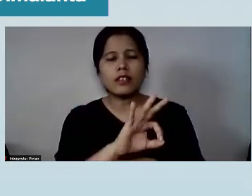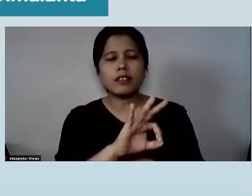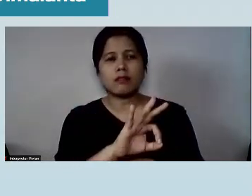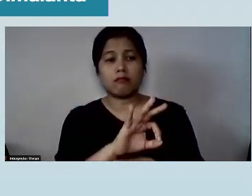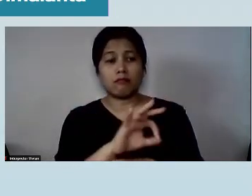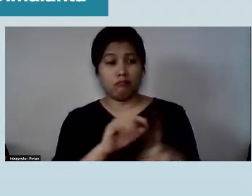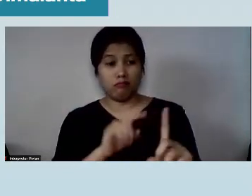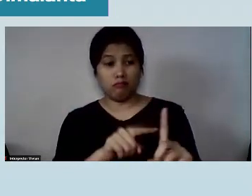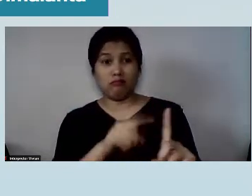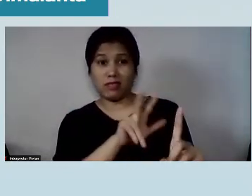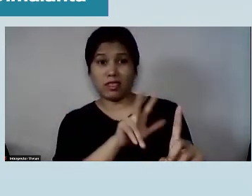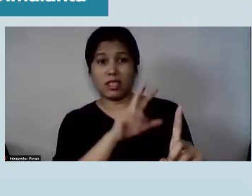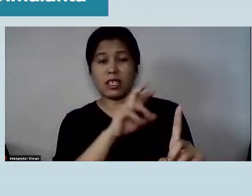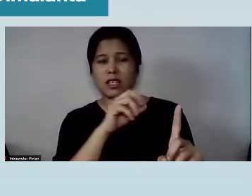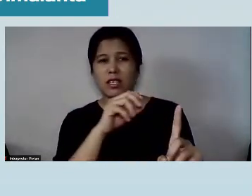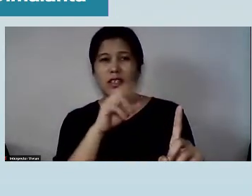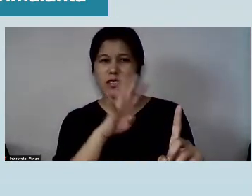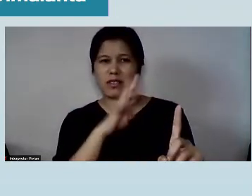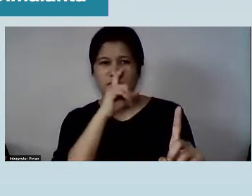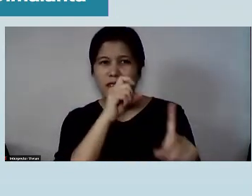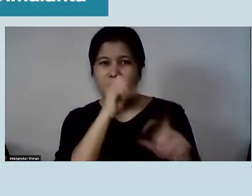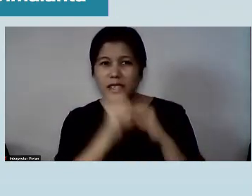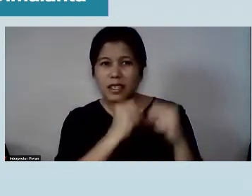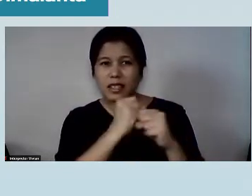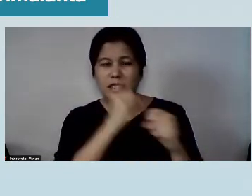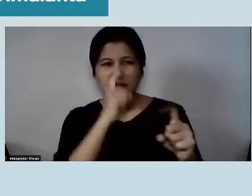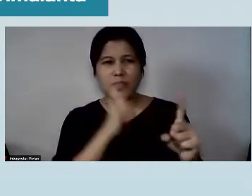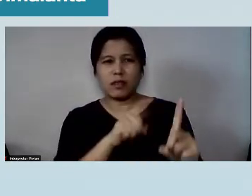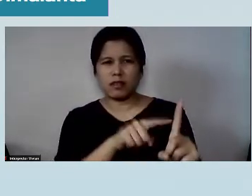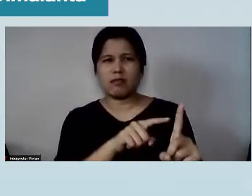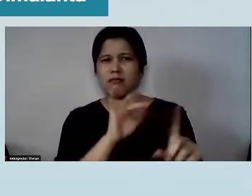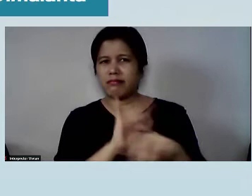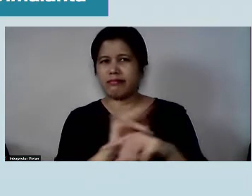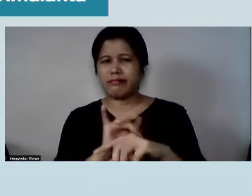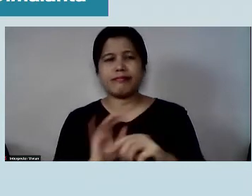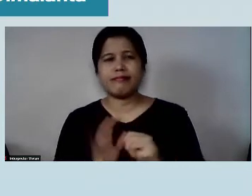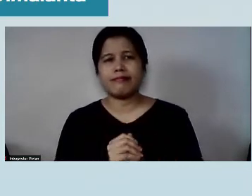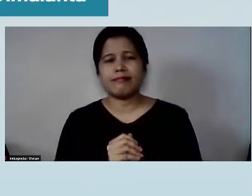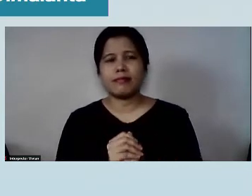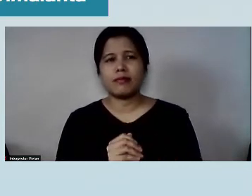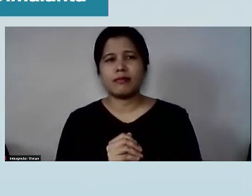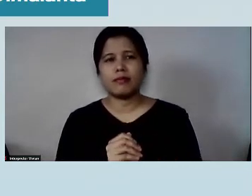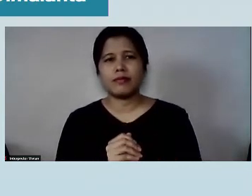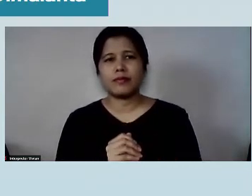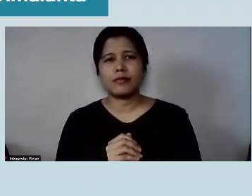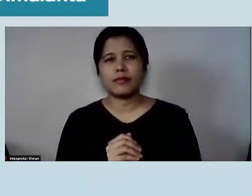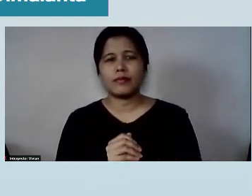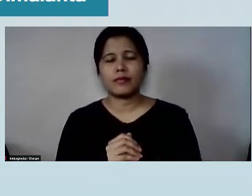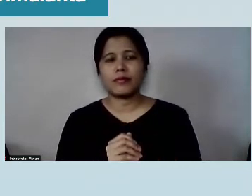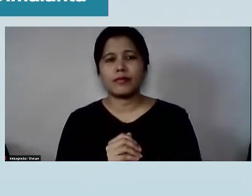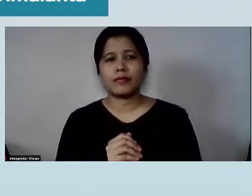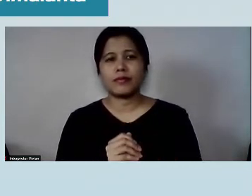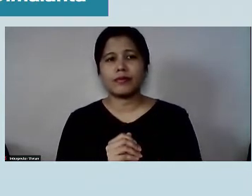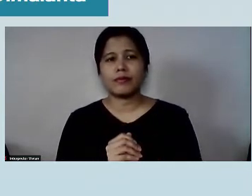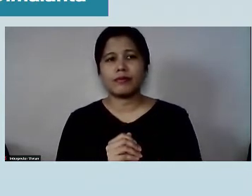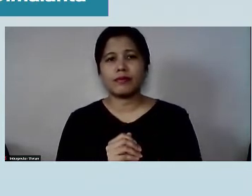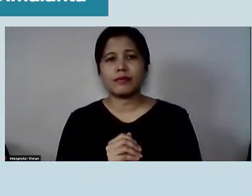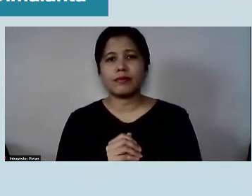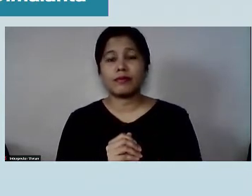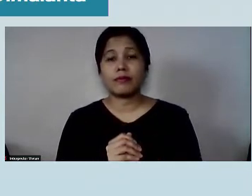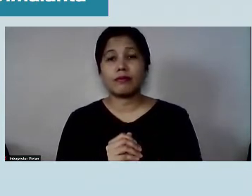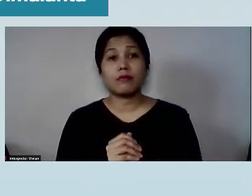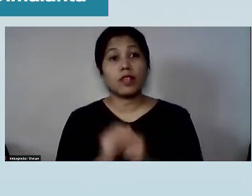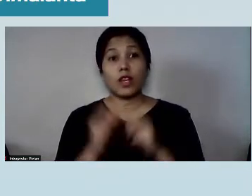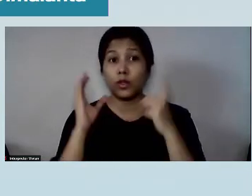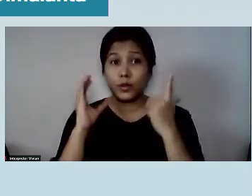eat neatly, di ba? Kasi they touch, remember? They have to be touching things. Next. So, in school,